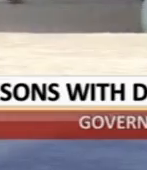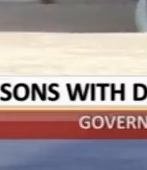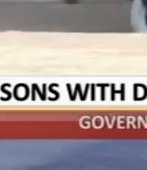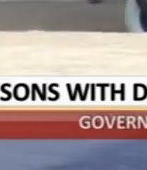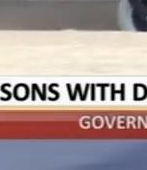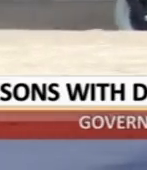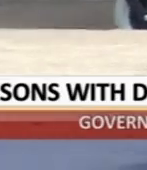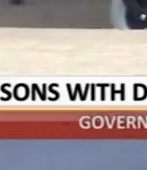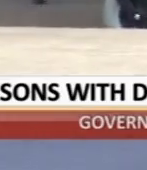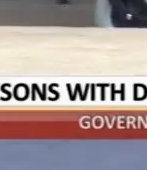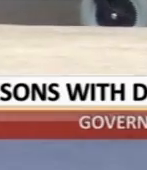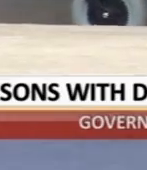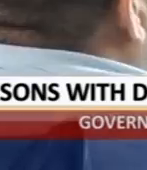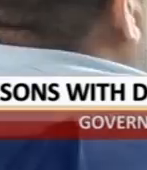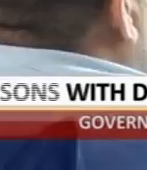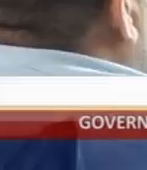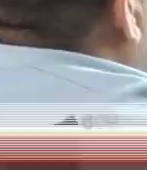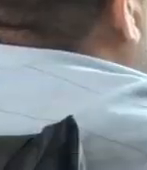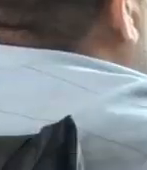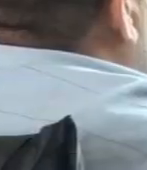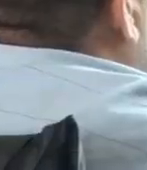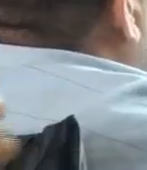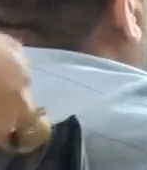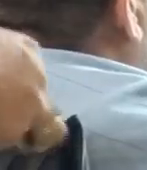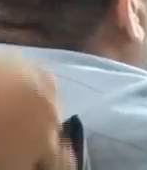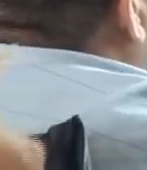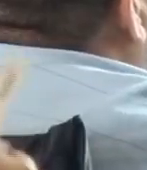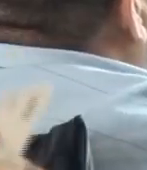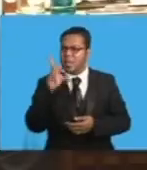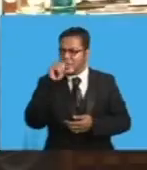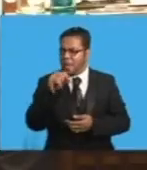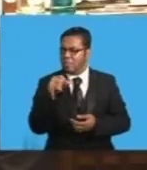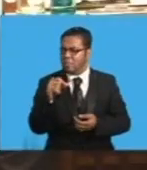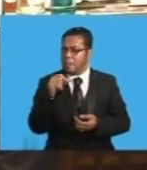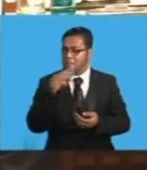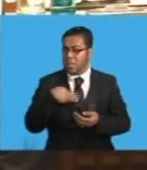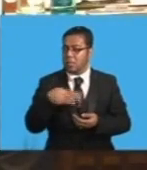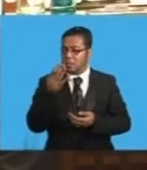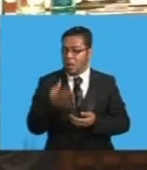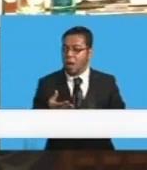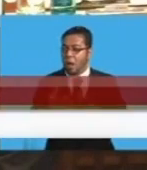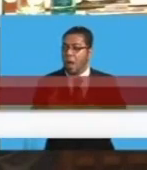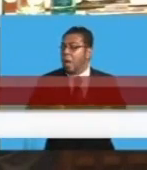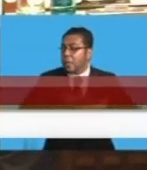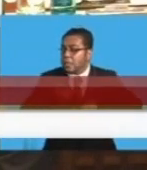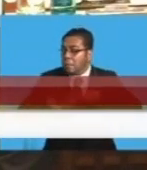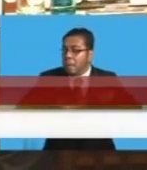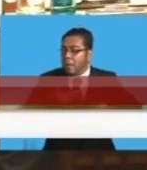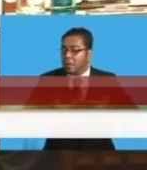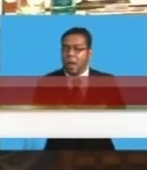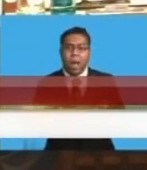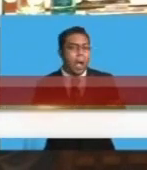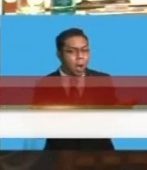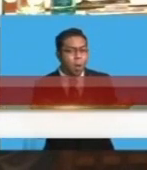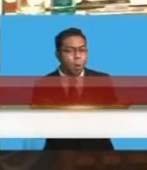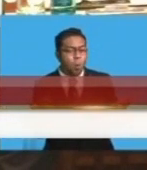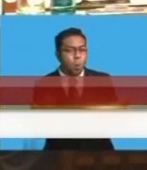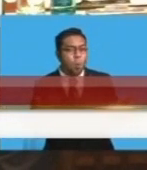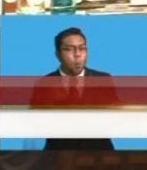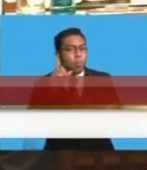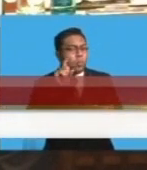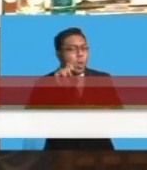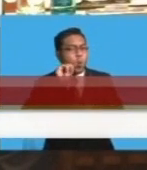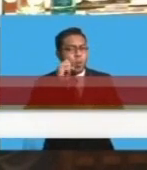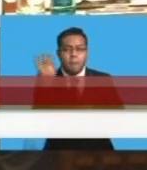of Persons with Disabilities Act 2018. Can the minister explain how they